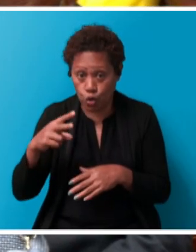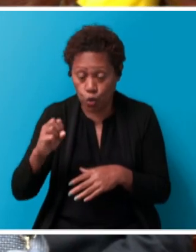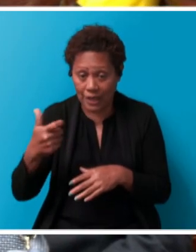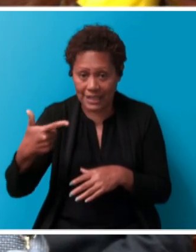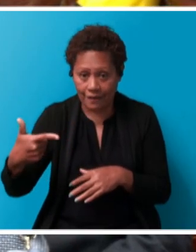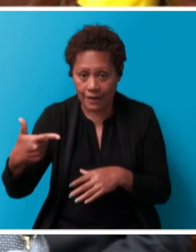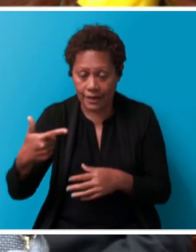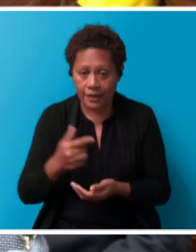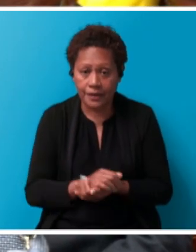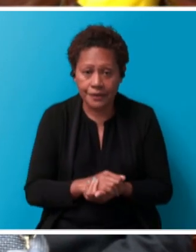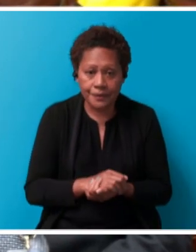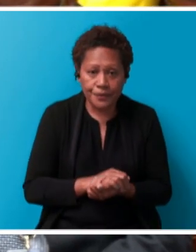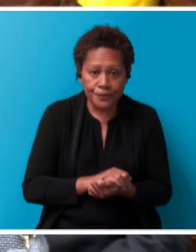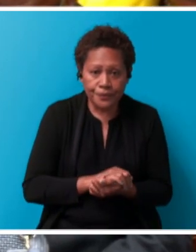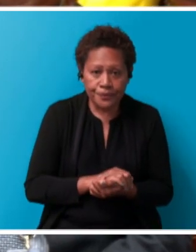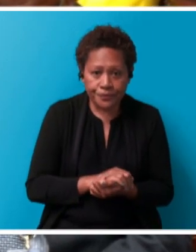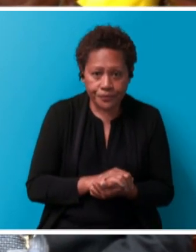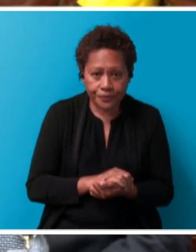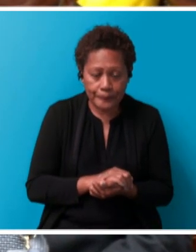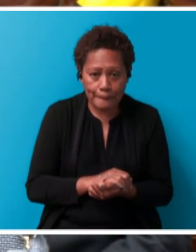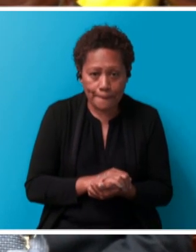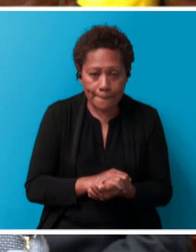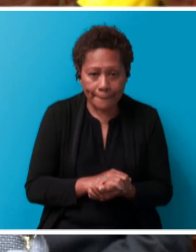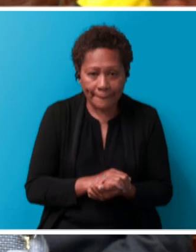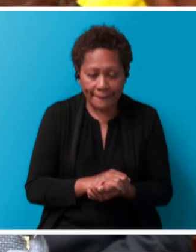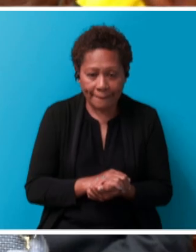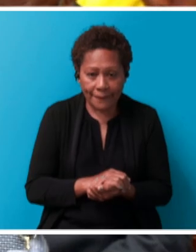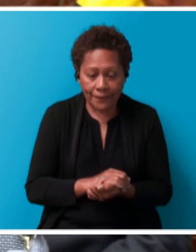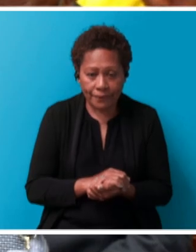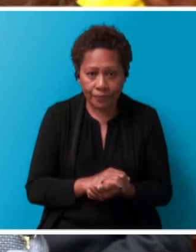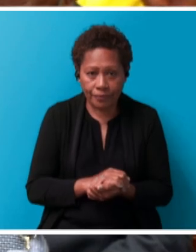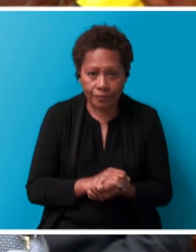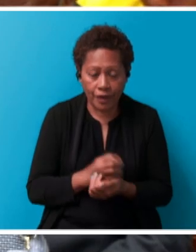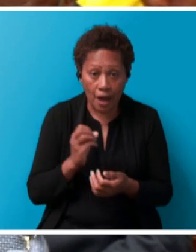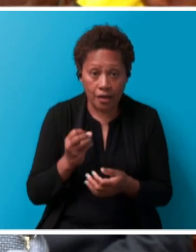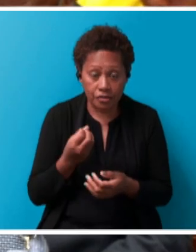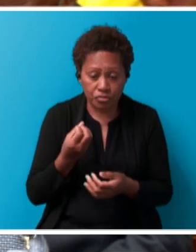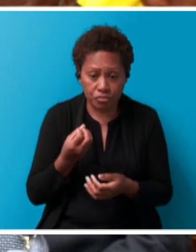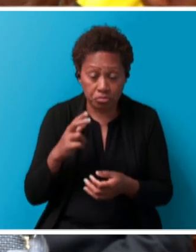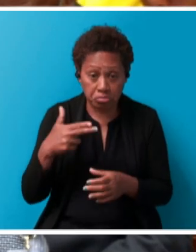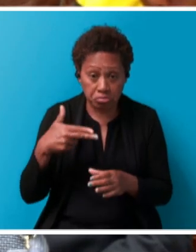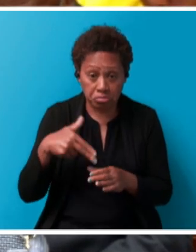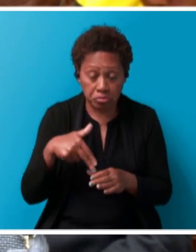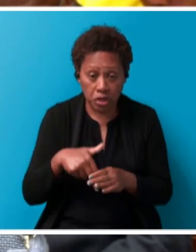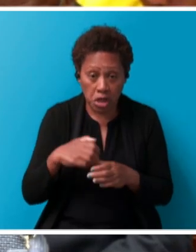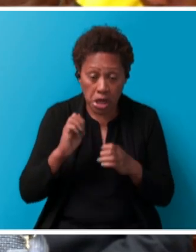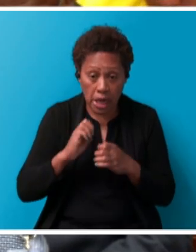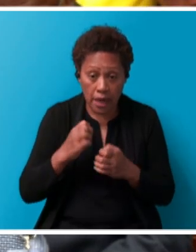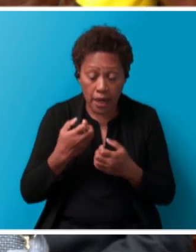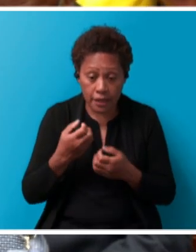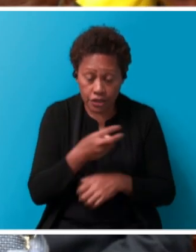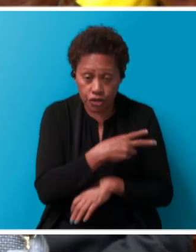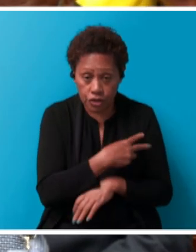The Petroleum Act is also under review. So energy security and supply is a key